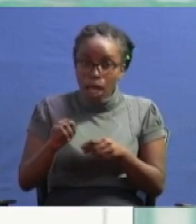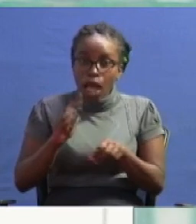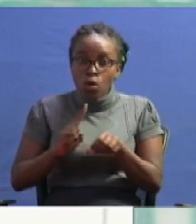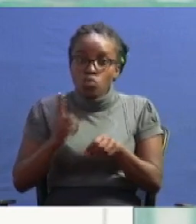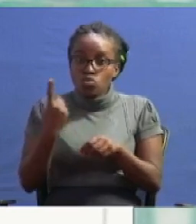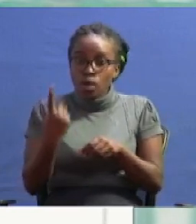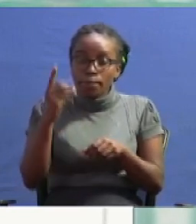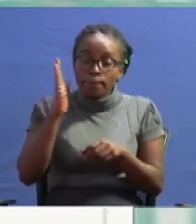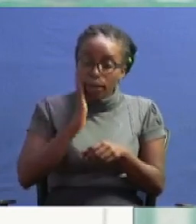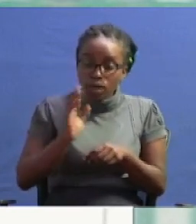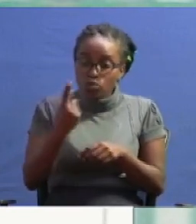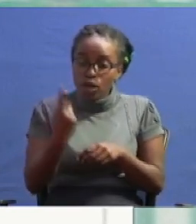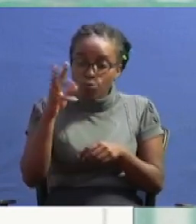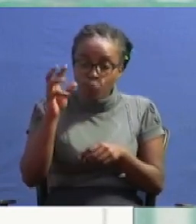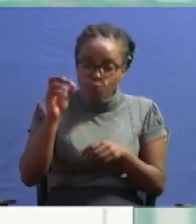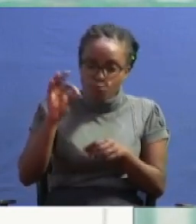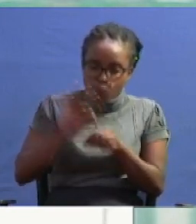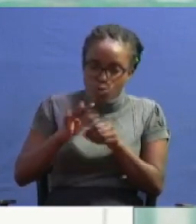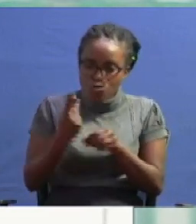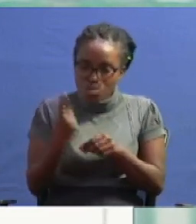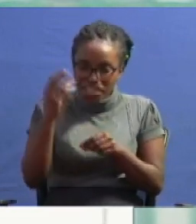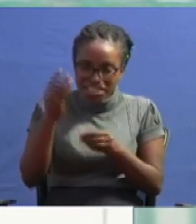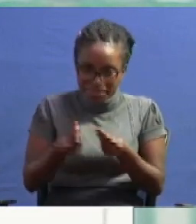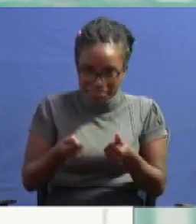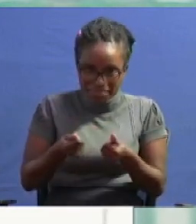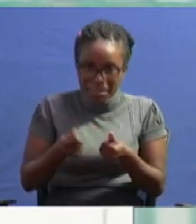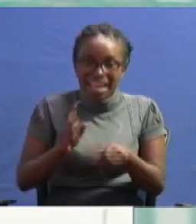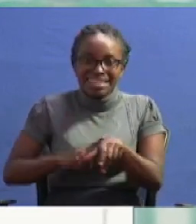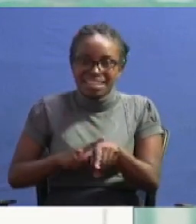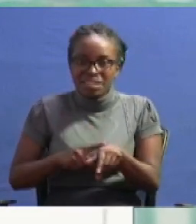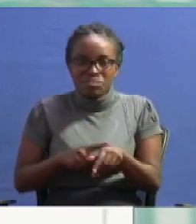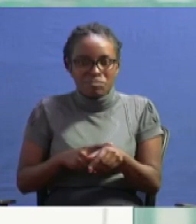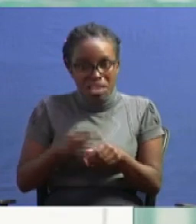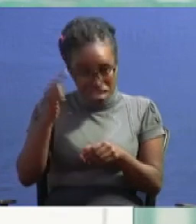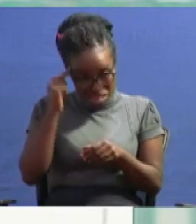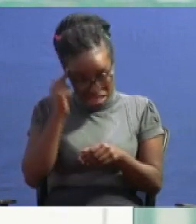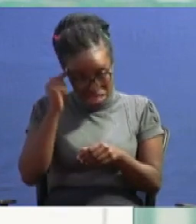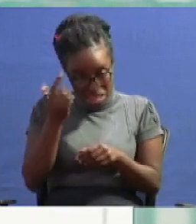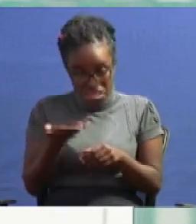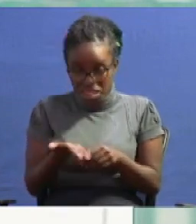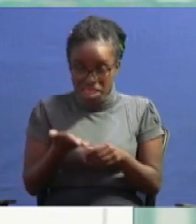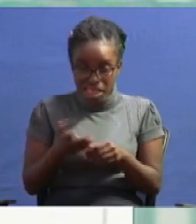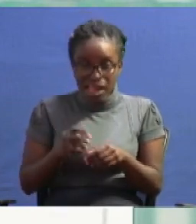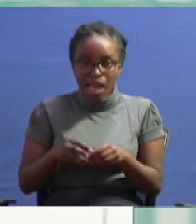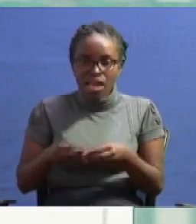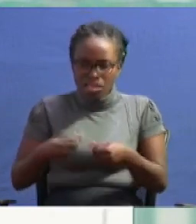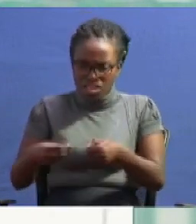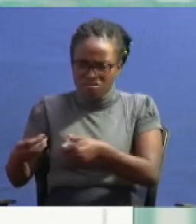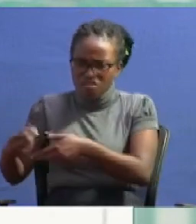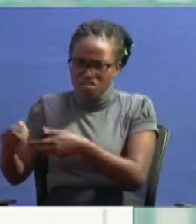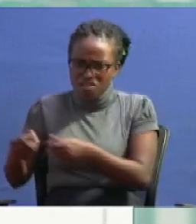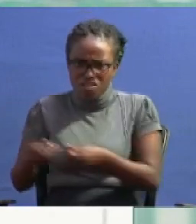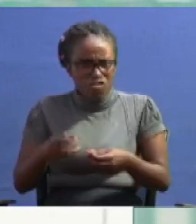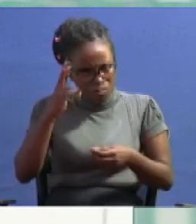1 shilling. And it's just a matter of common sense, Evans. We don't distribute these resources to bare land.